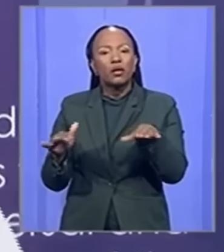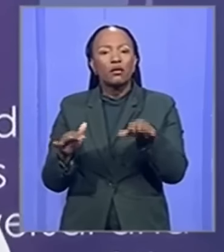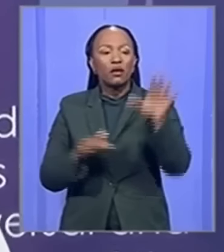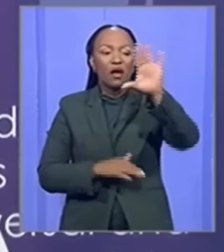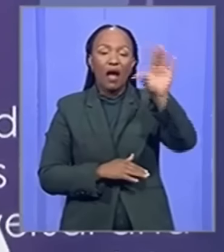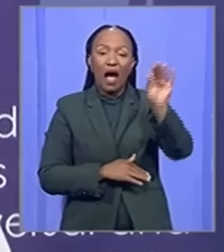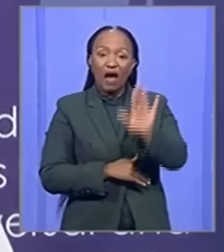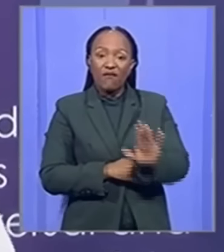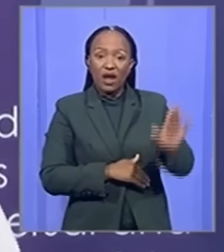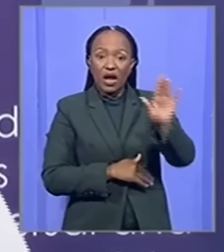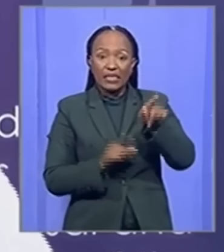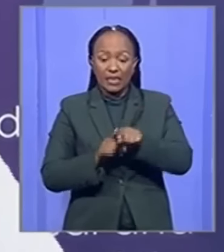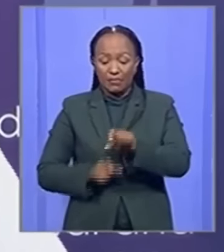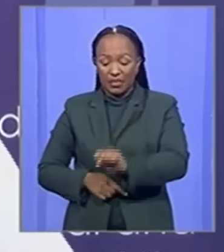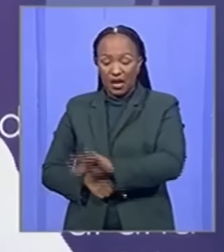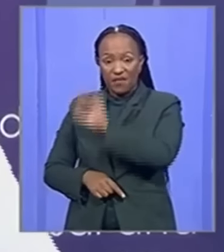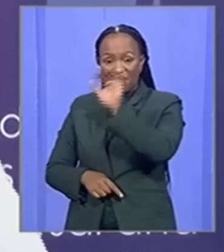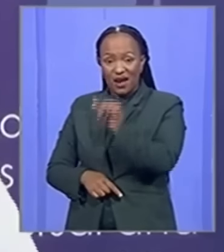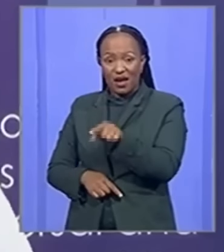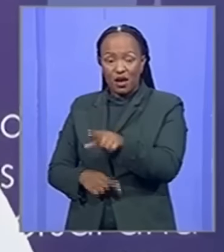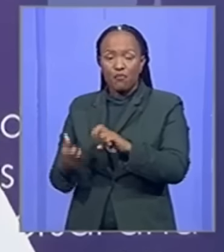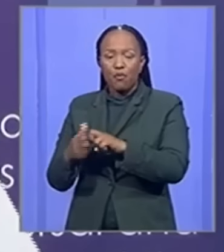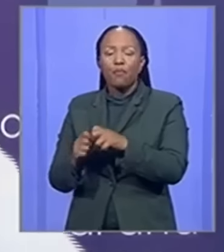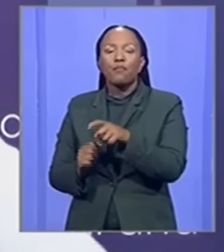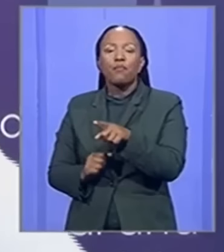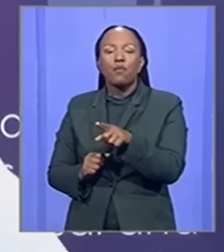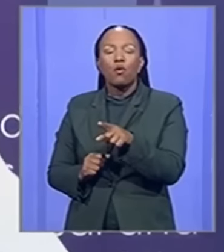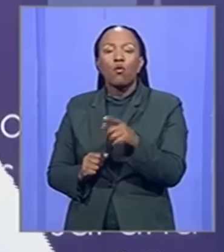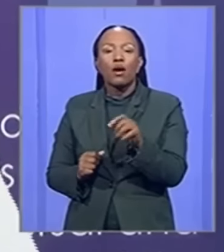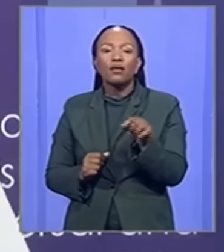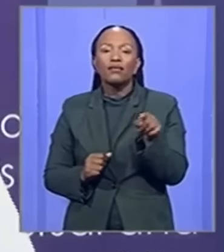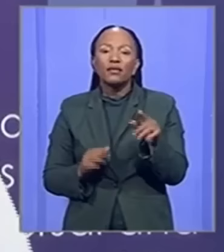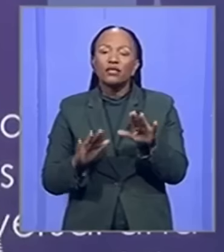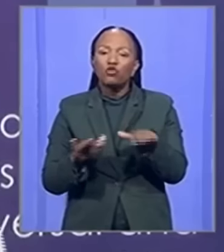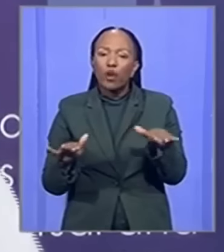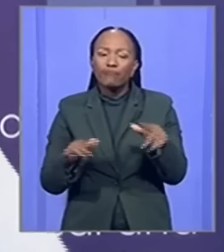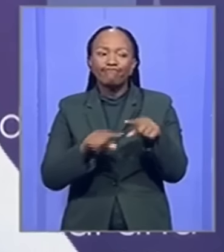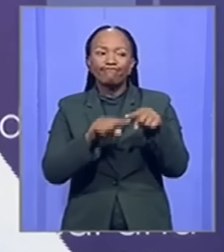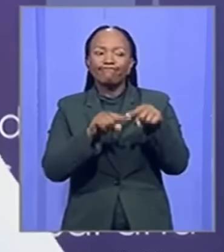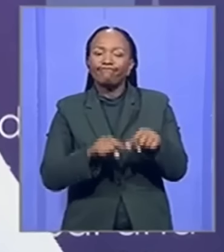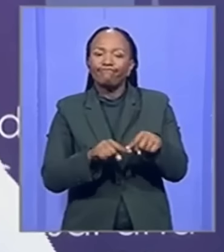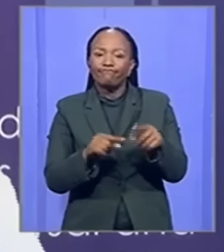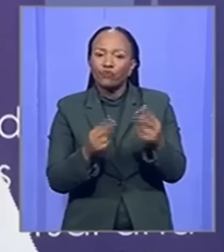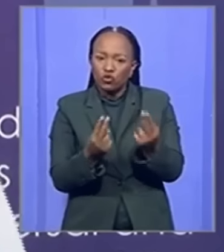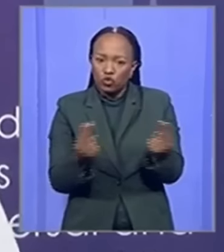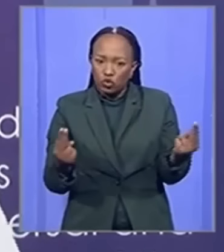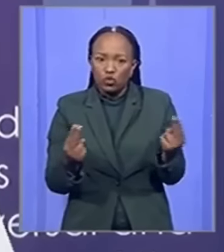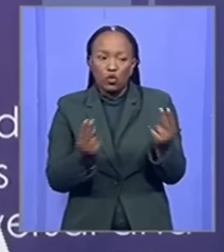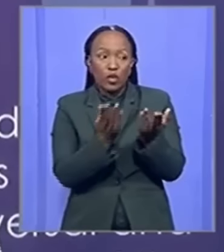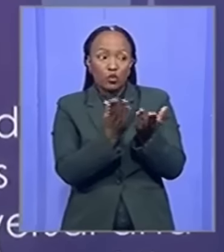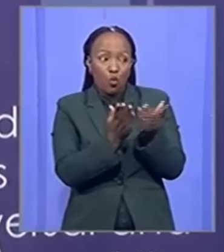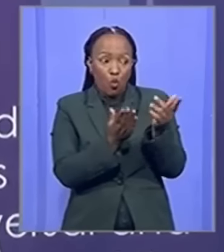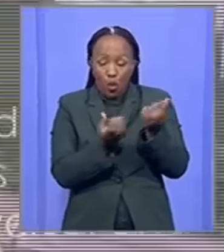and in South Africa as well. Because most children at that time will depend on the resources that schools will provide. Ke